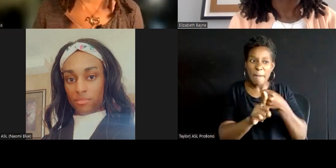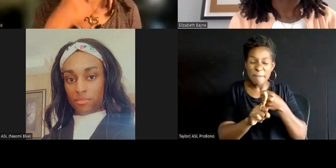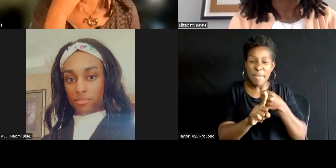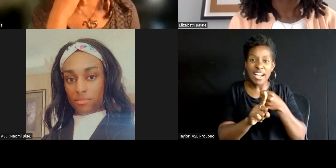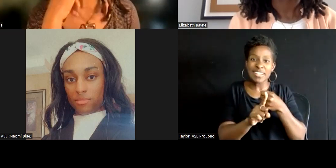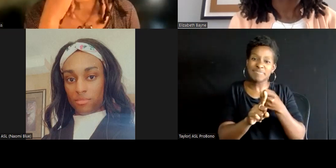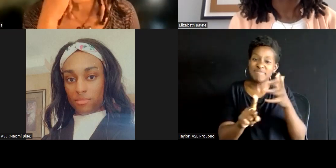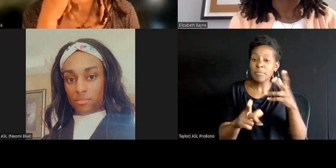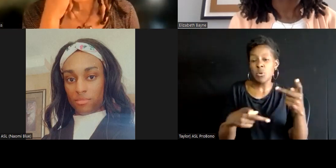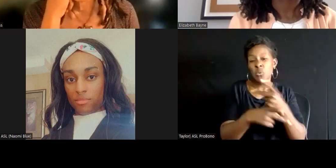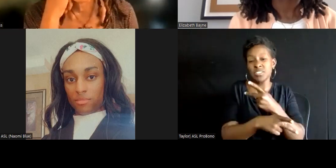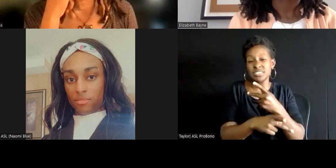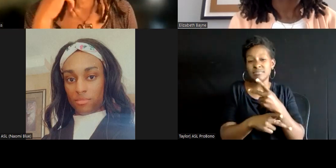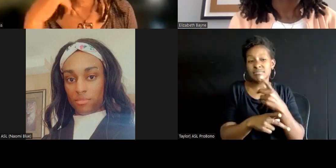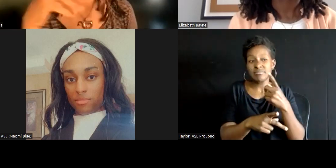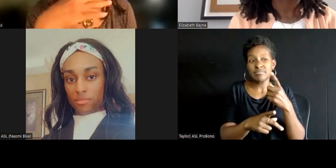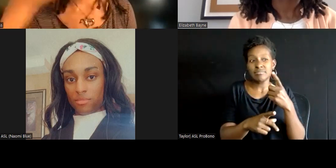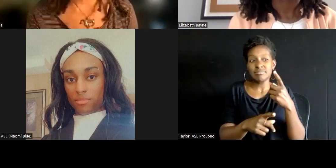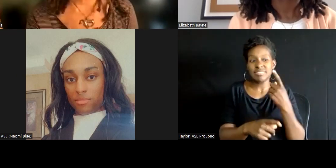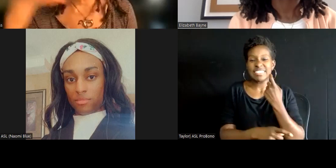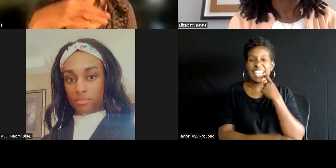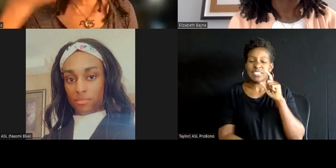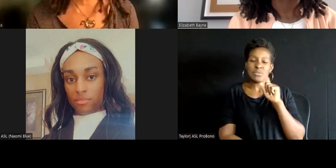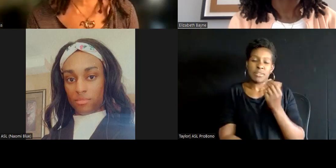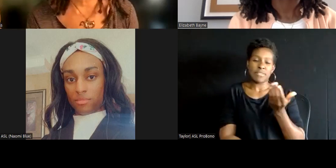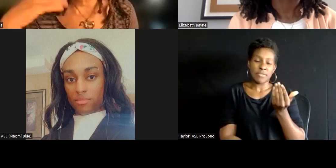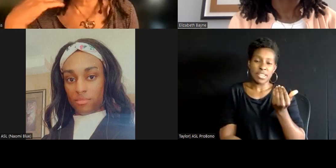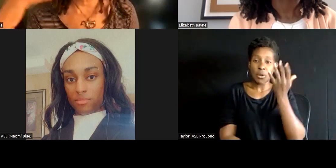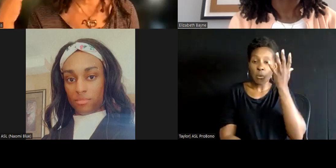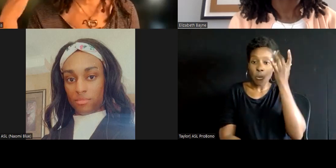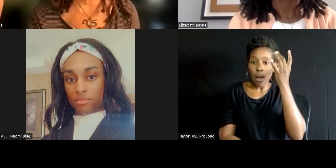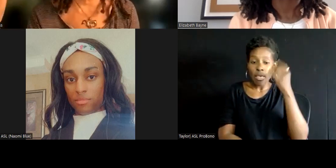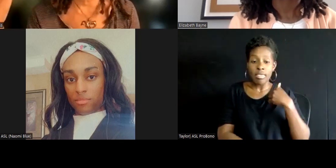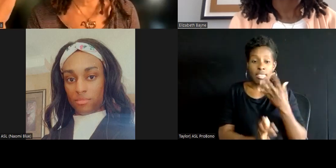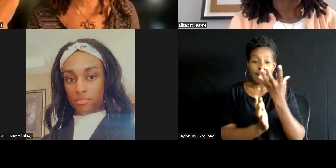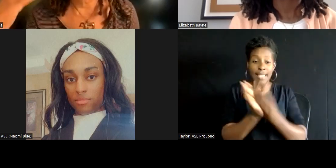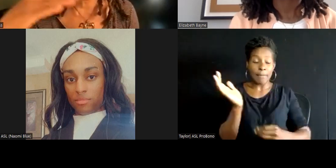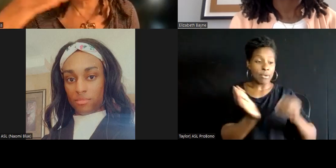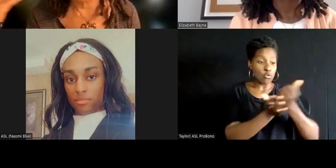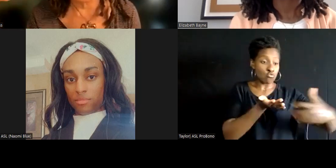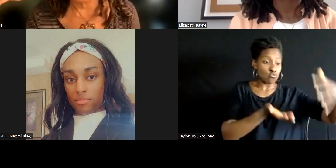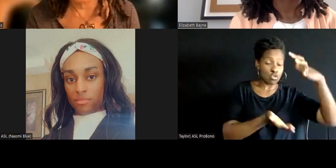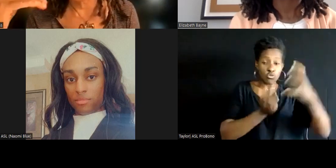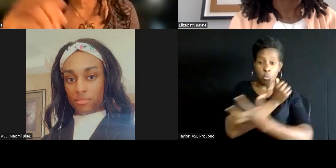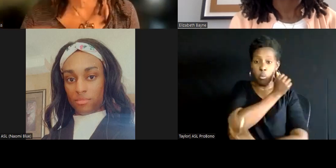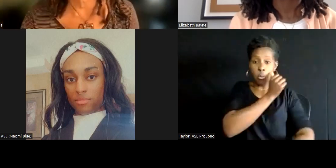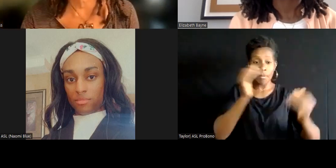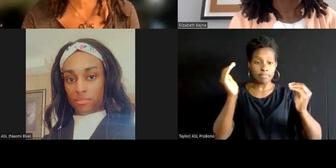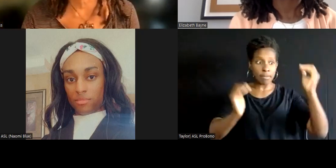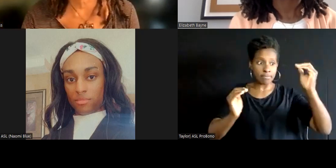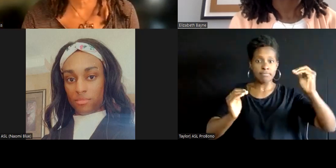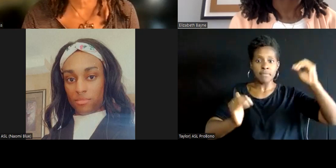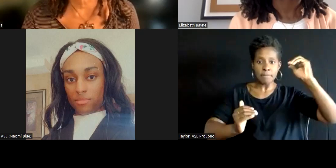since 2015. Because of the gap between rich and poor that continues to widen in this country. And